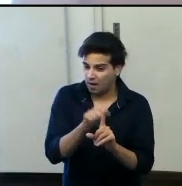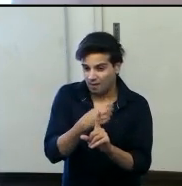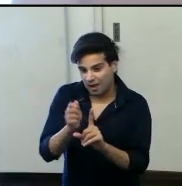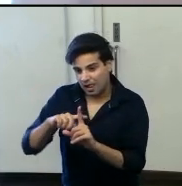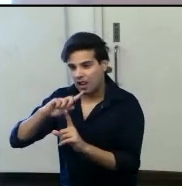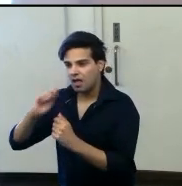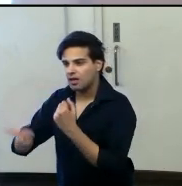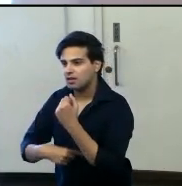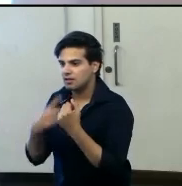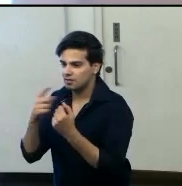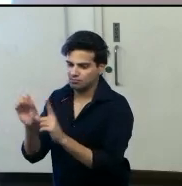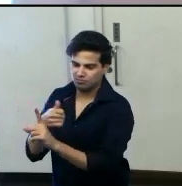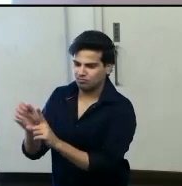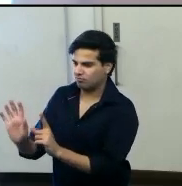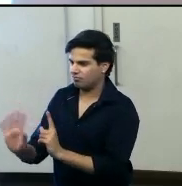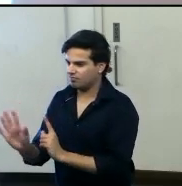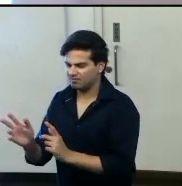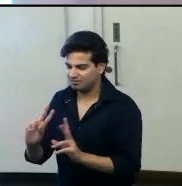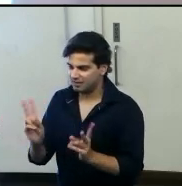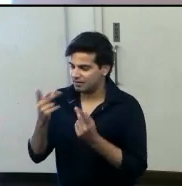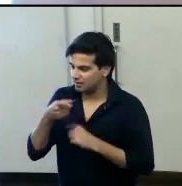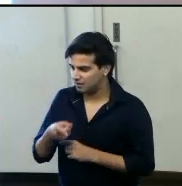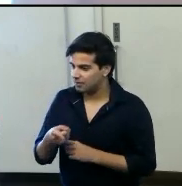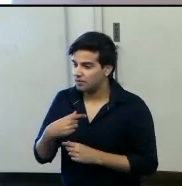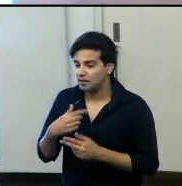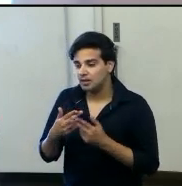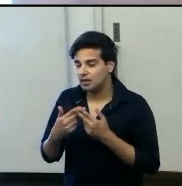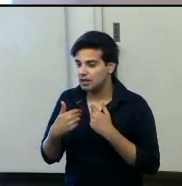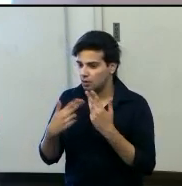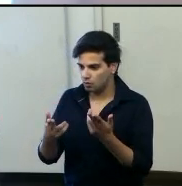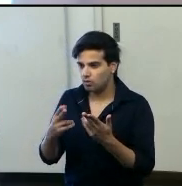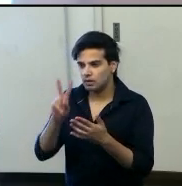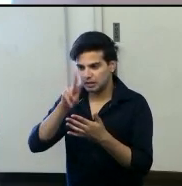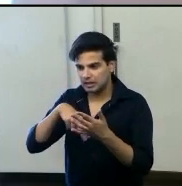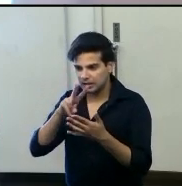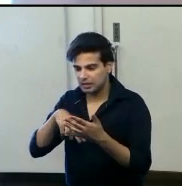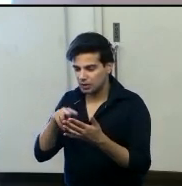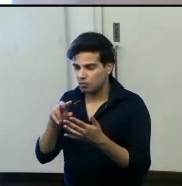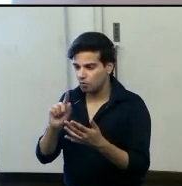So I would like to read one beautiful